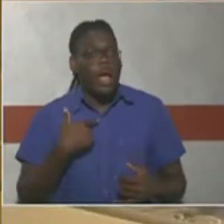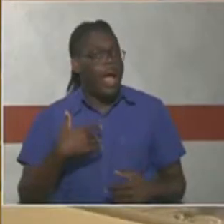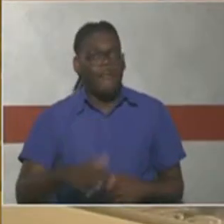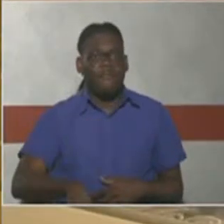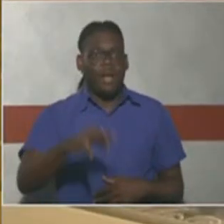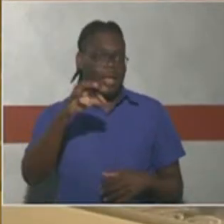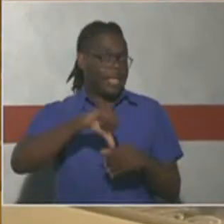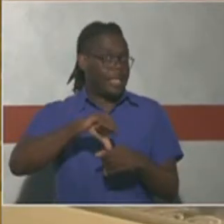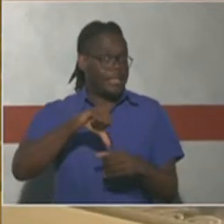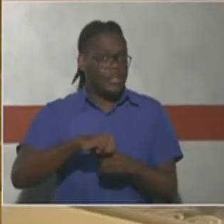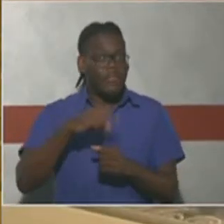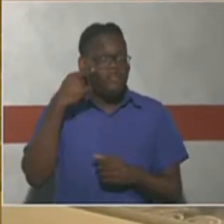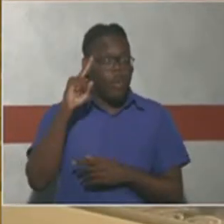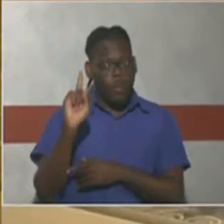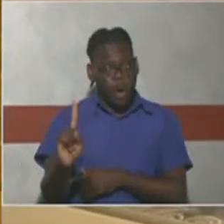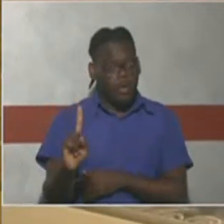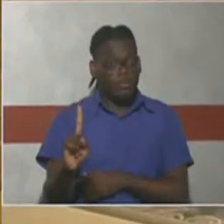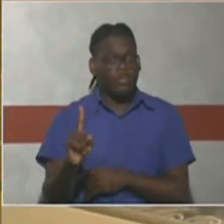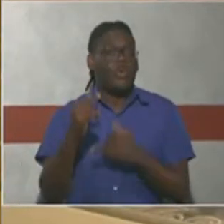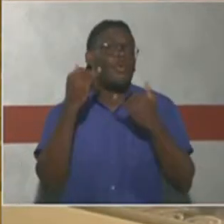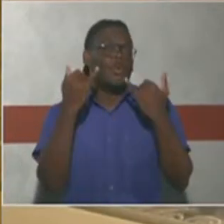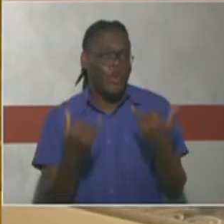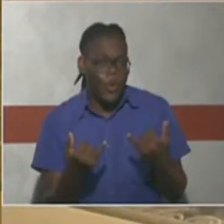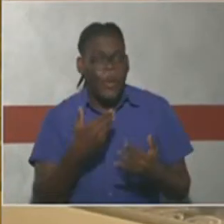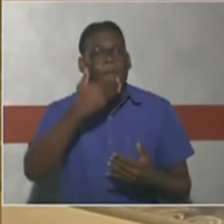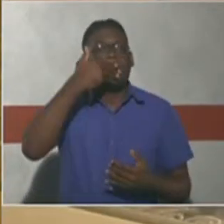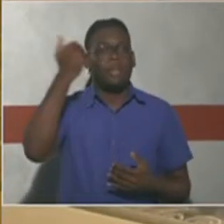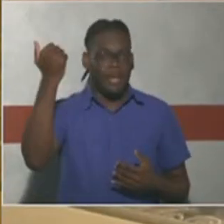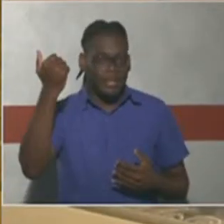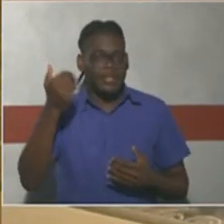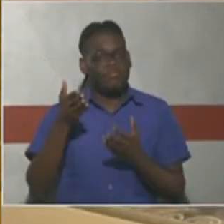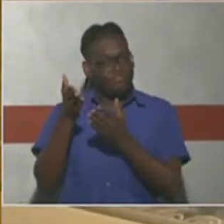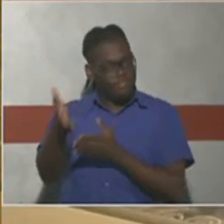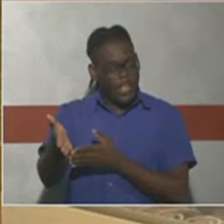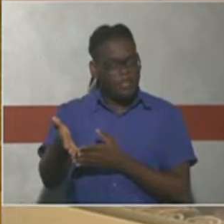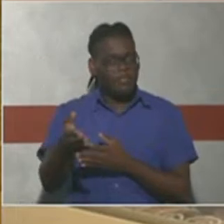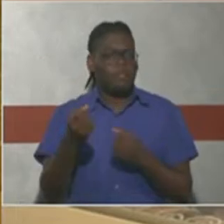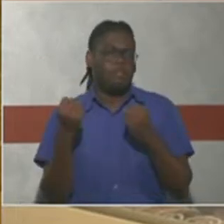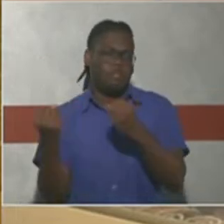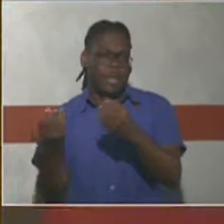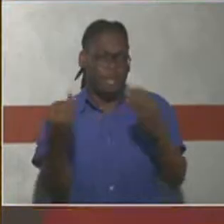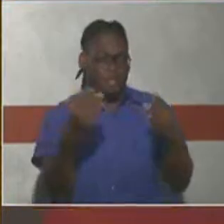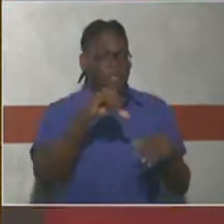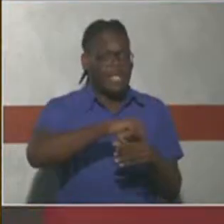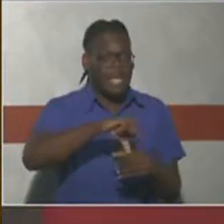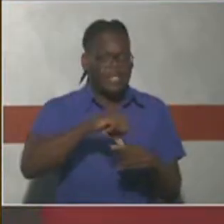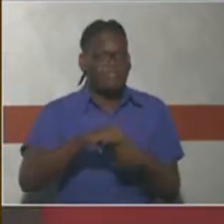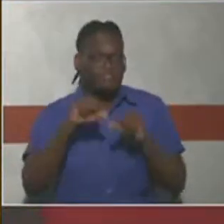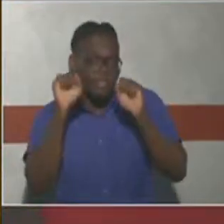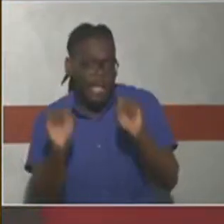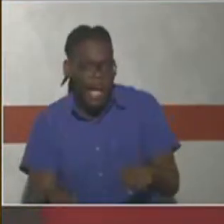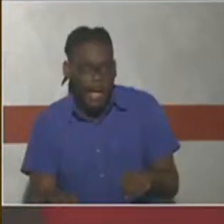with the Newsday. To use your local parlance, given that we have received this blight from the U.S.,